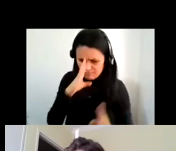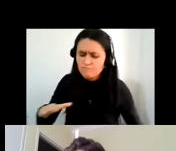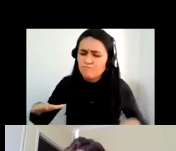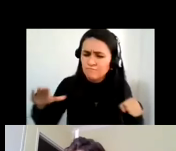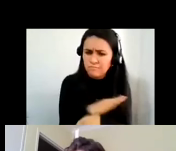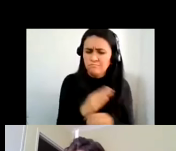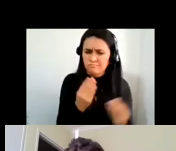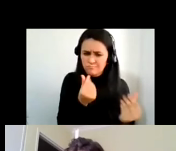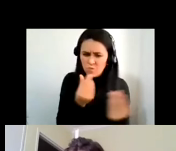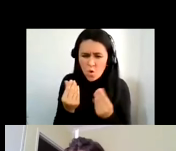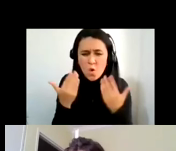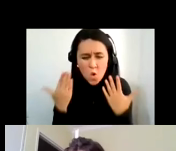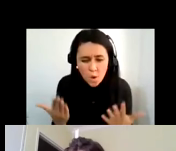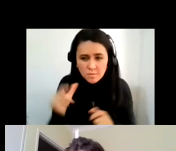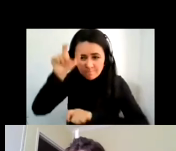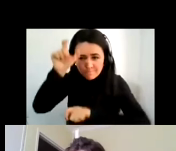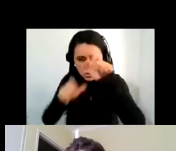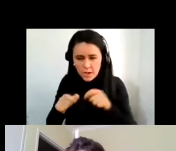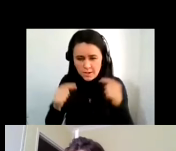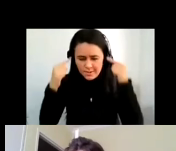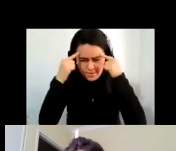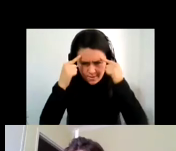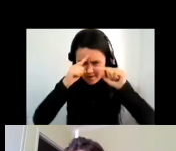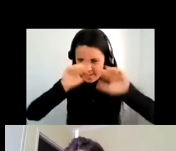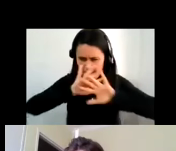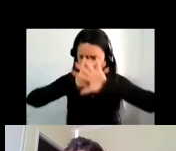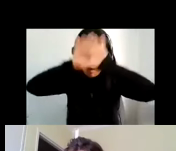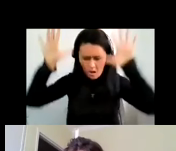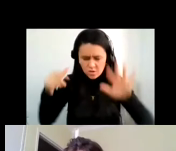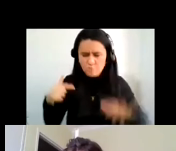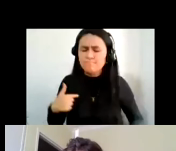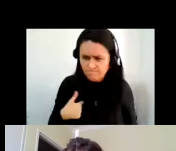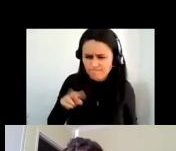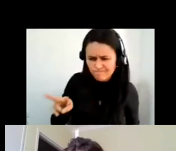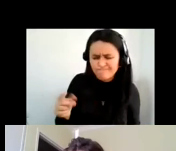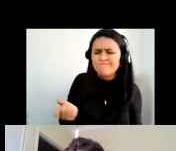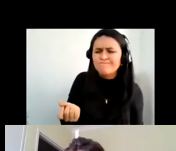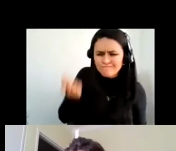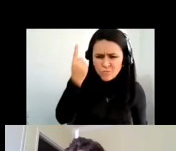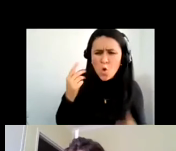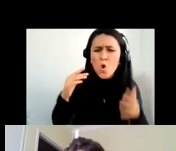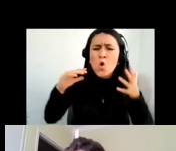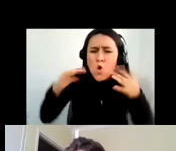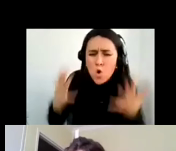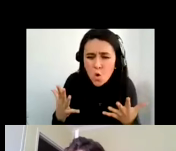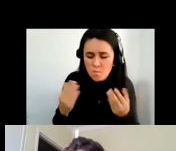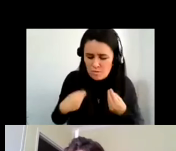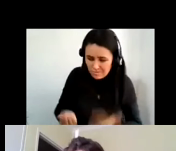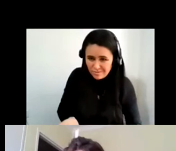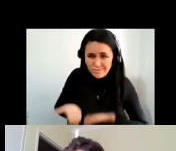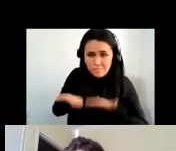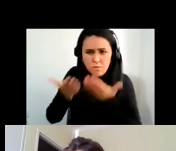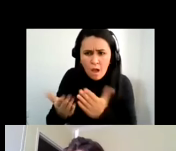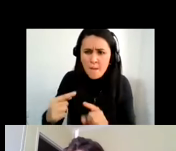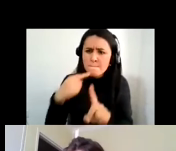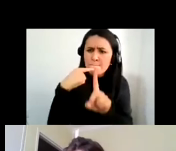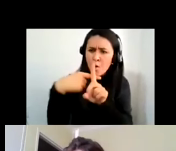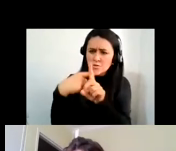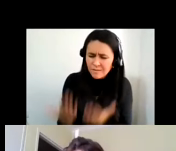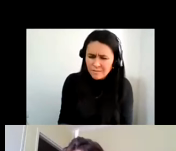perceived quality of the benefit package, issues related to the depth and breadth of the benefit package, explicit